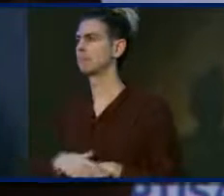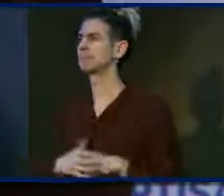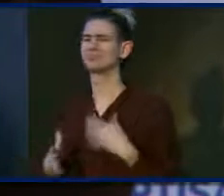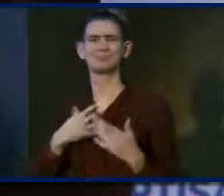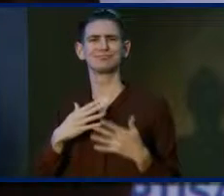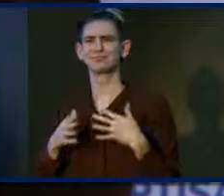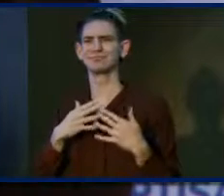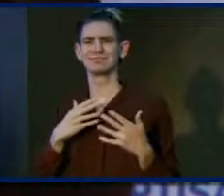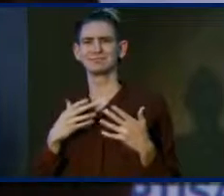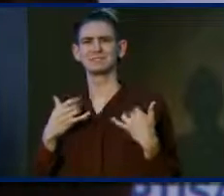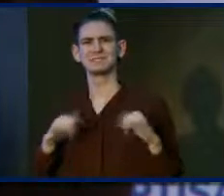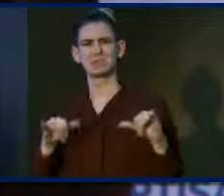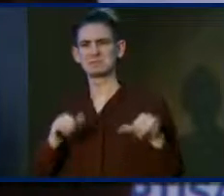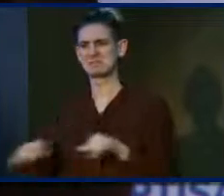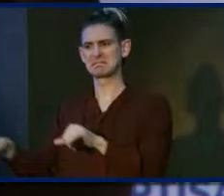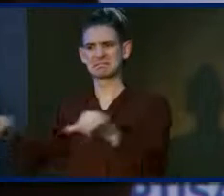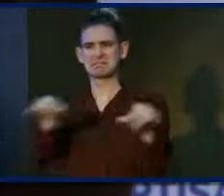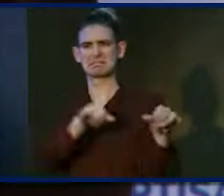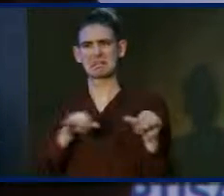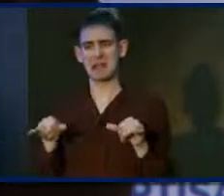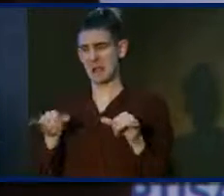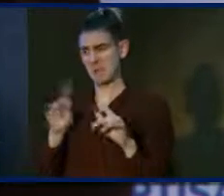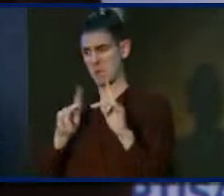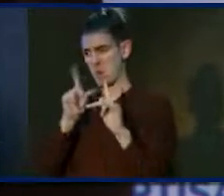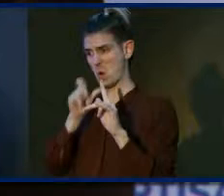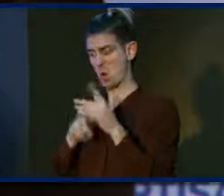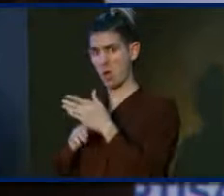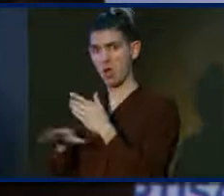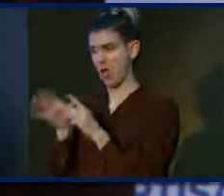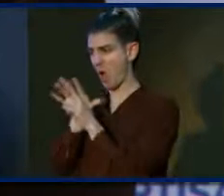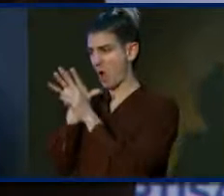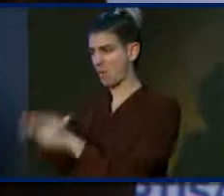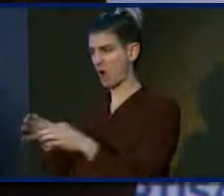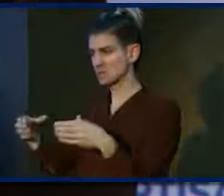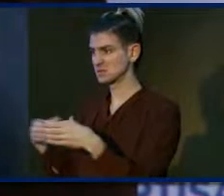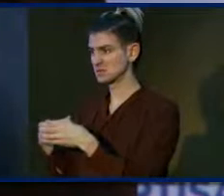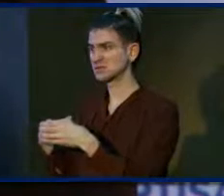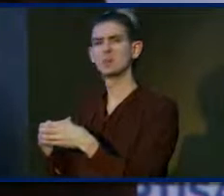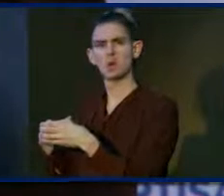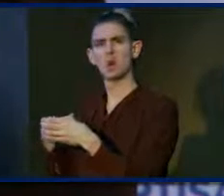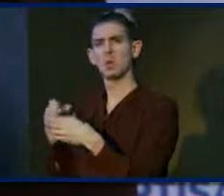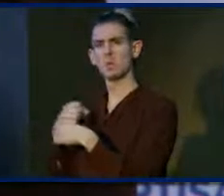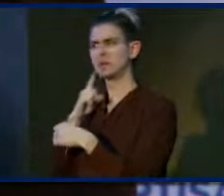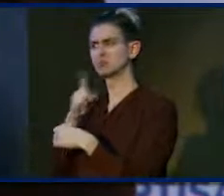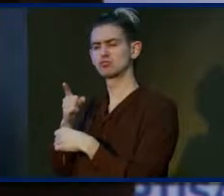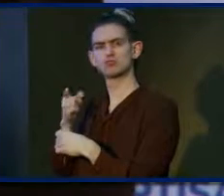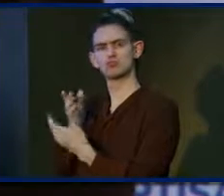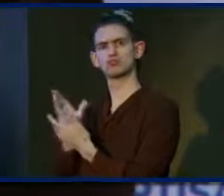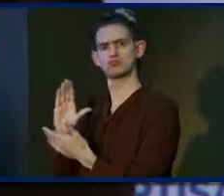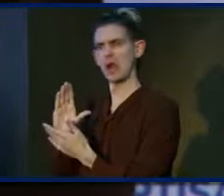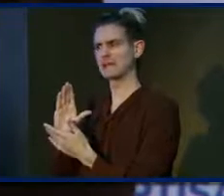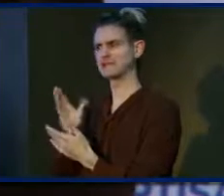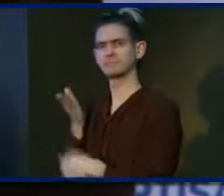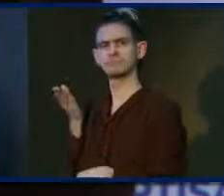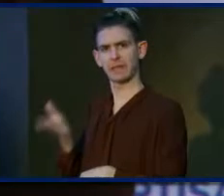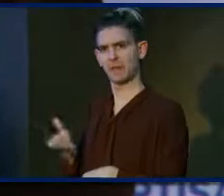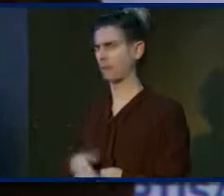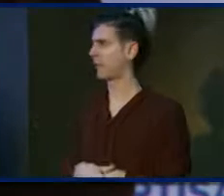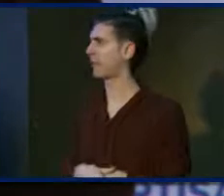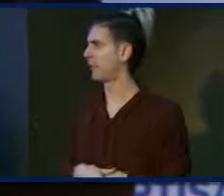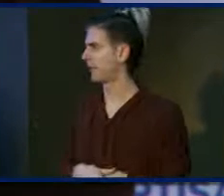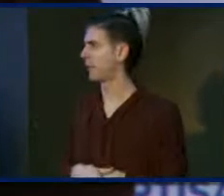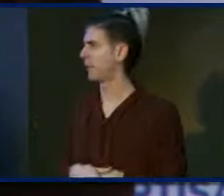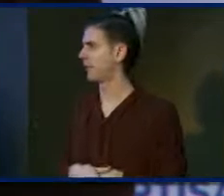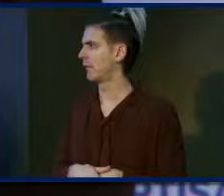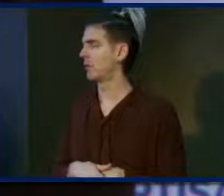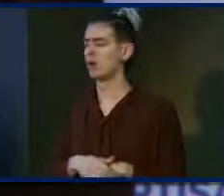to suppress the voices of those most marginalized. When I talk about protecting voting rights, I often remind my colleagues, and I want to